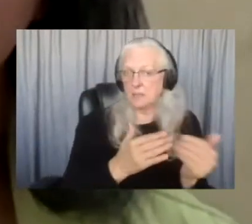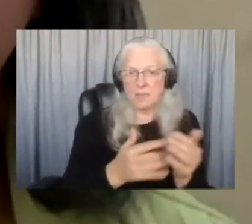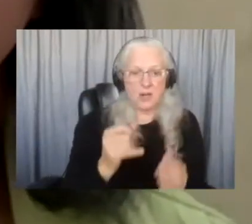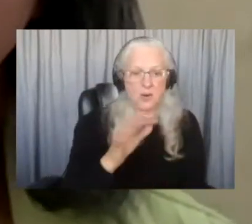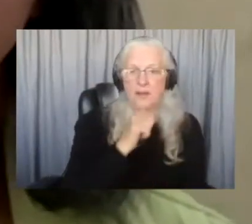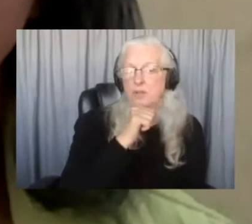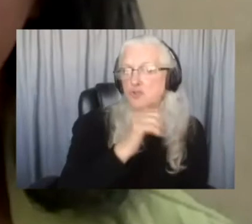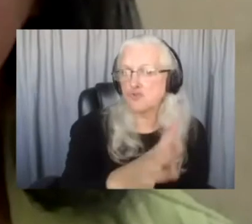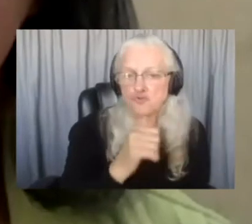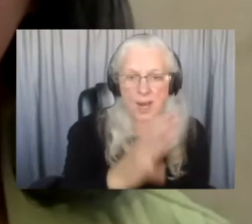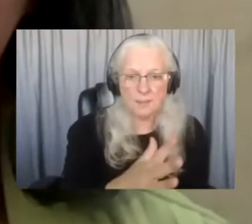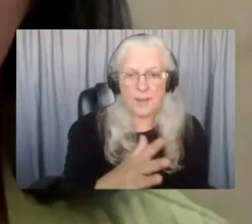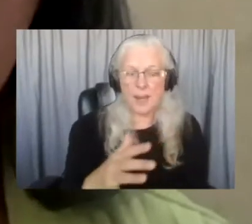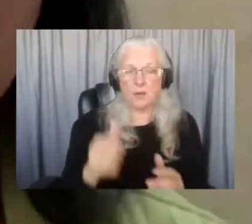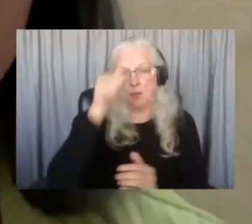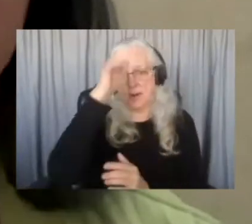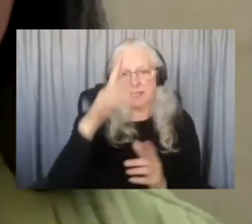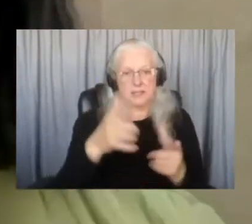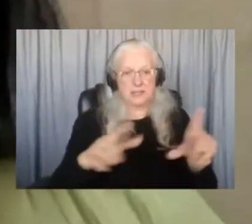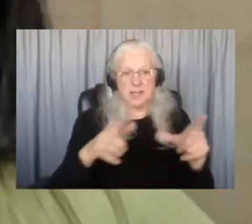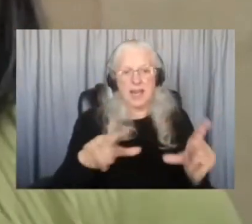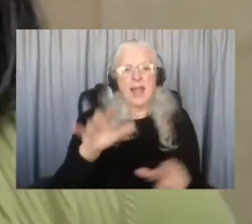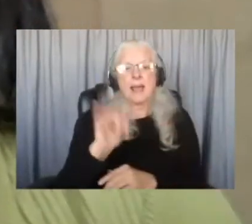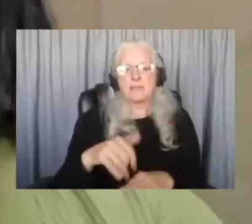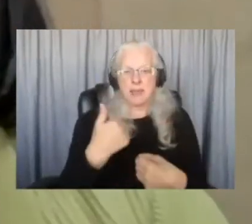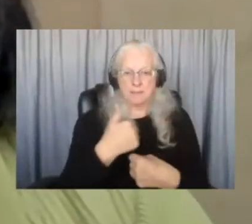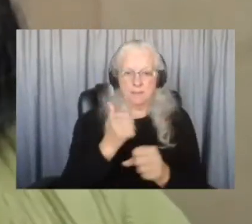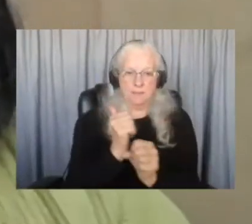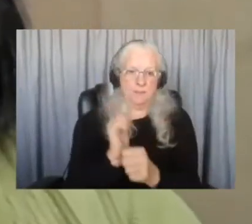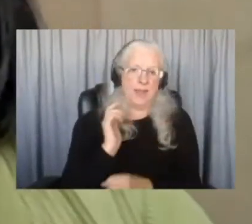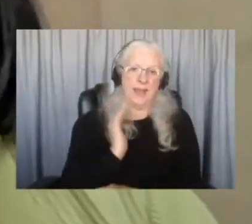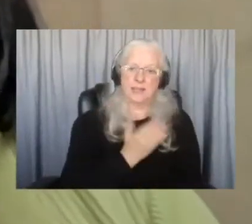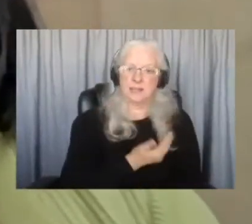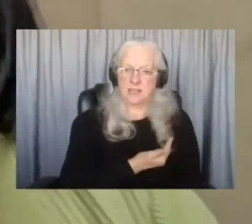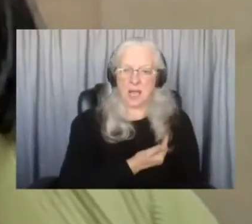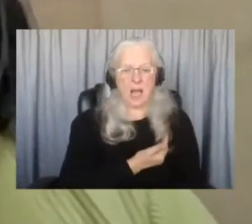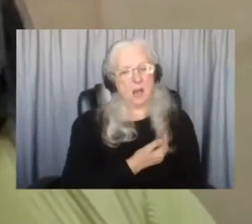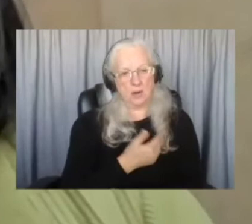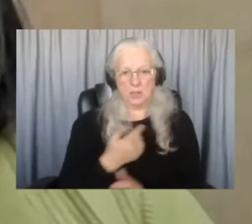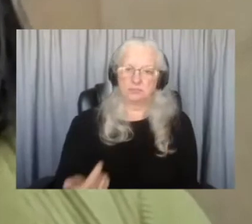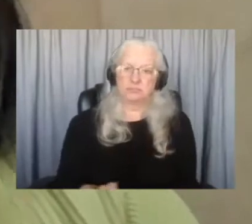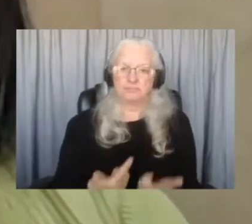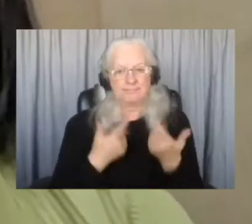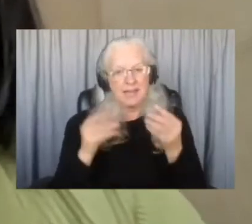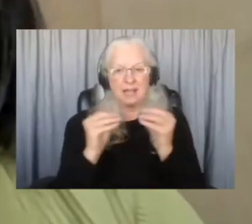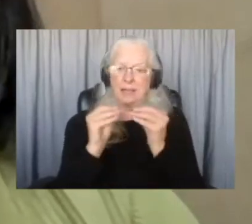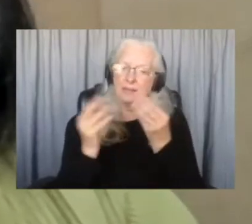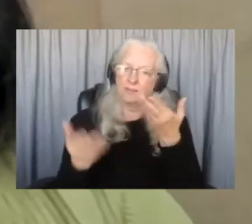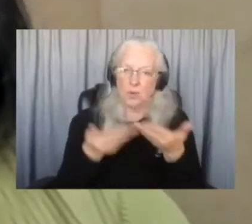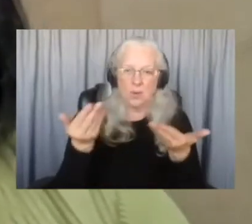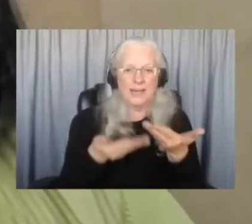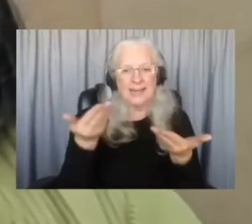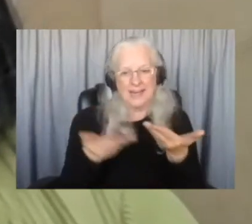it makes our journeys a little easier to converse